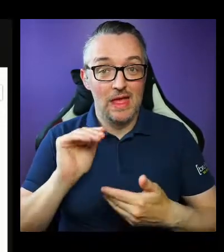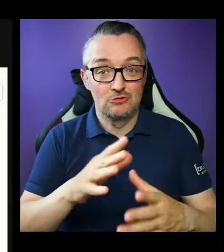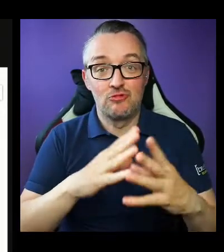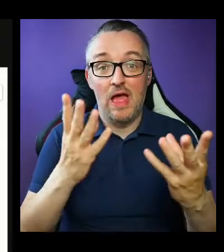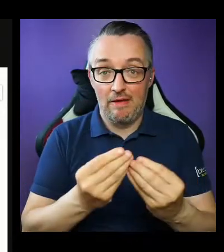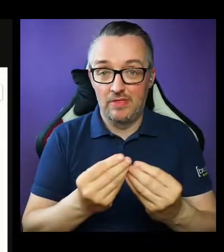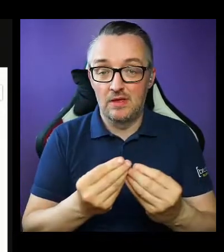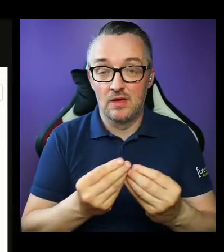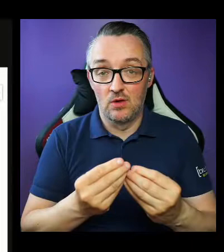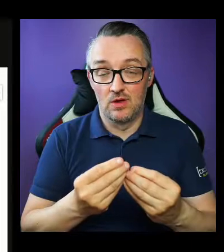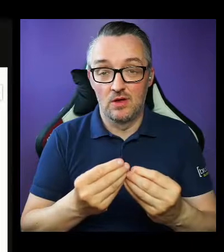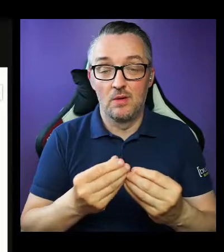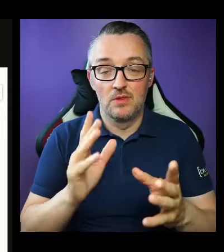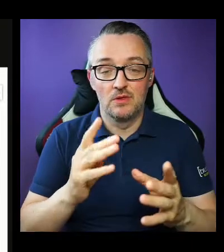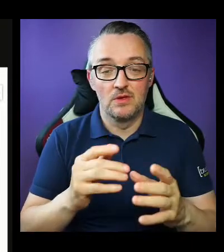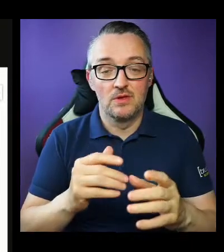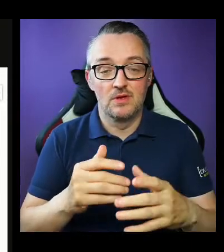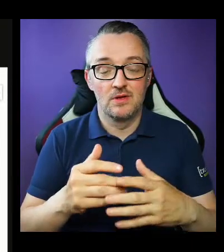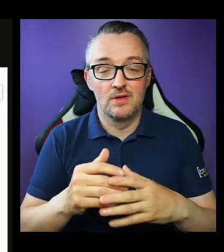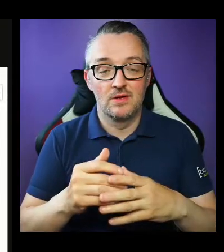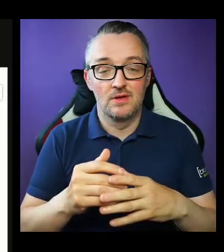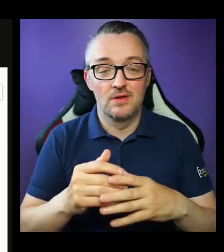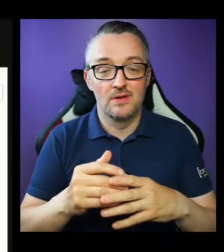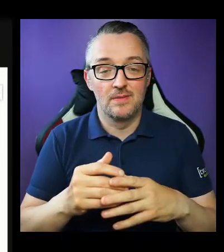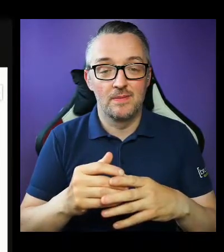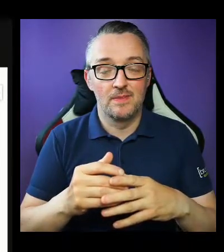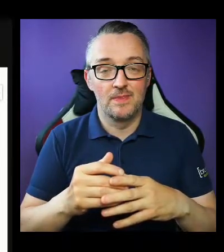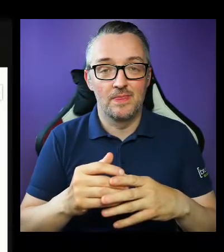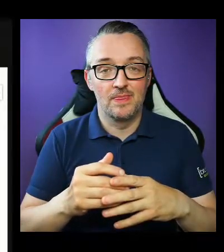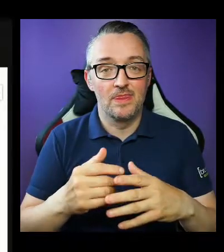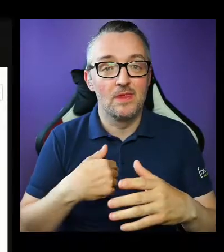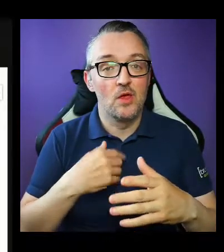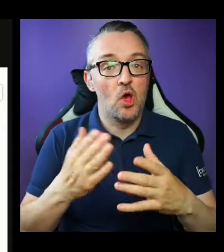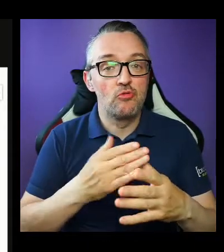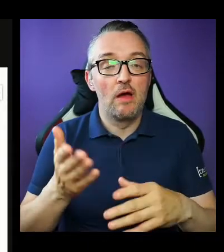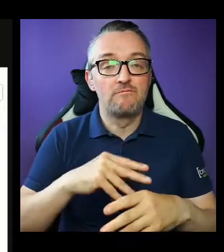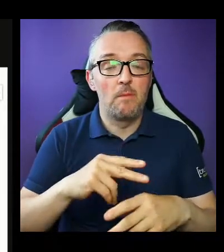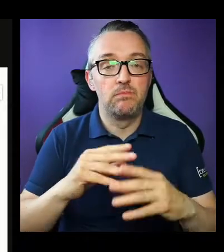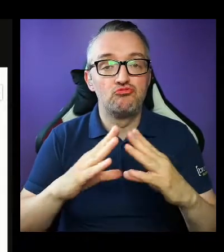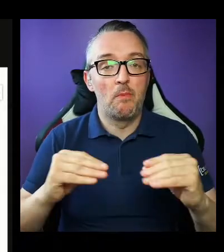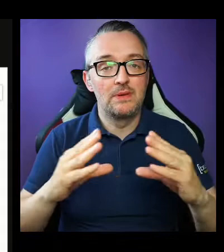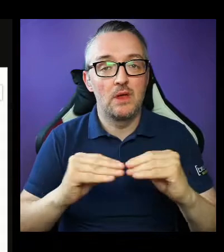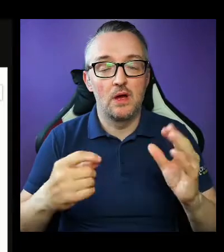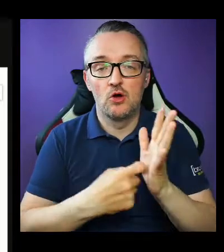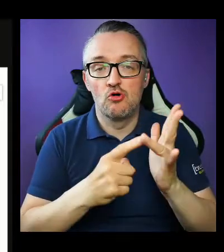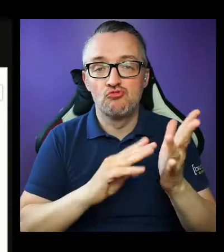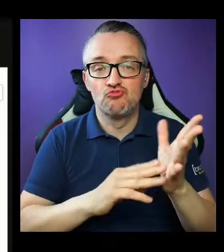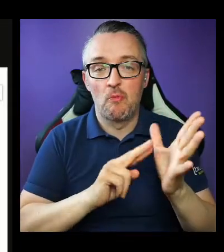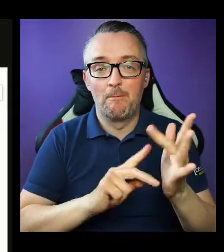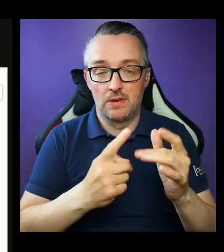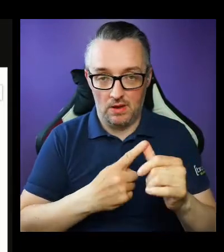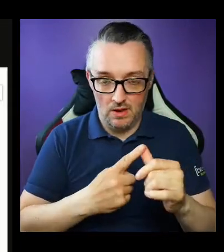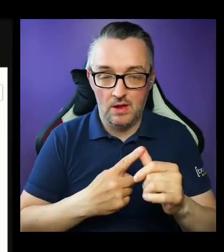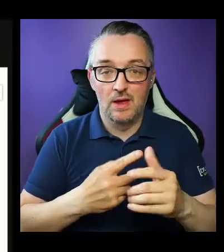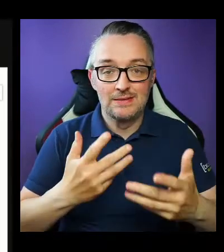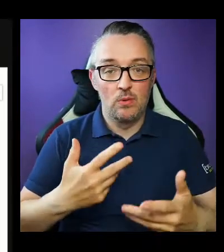just shortly, Angela Timofte. I'm originally from Romania, but moved to Denmark, where I am